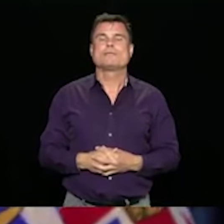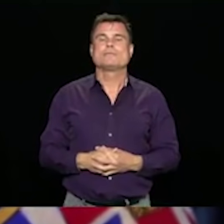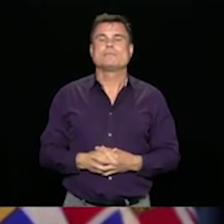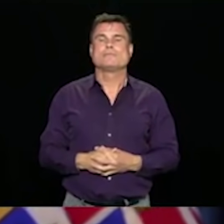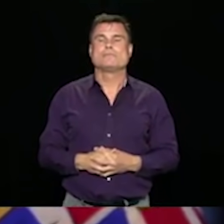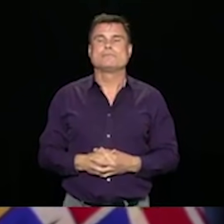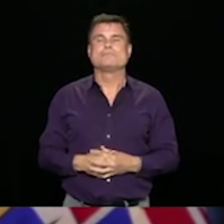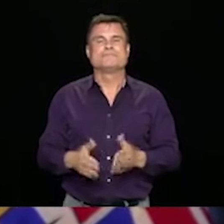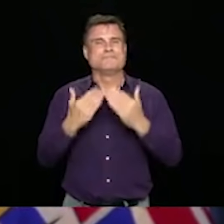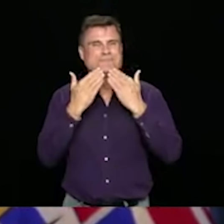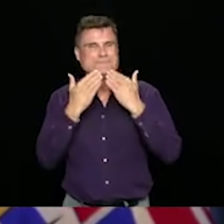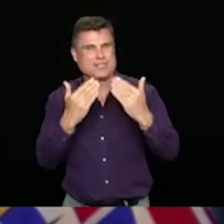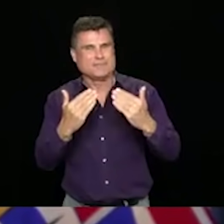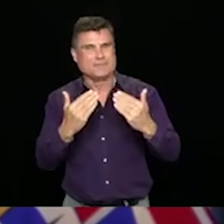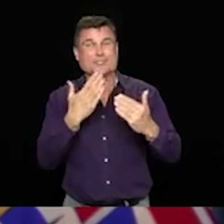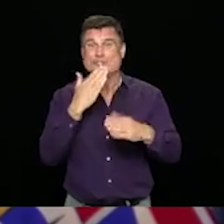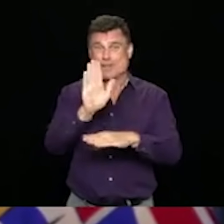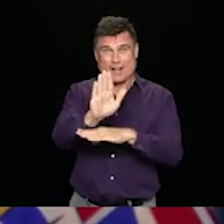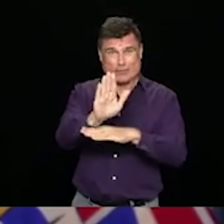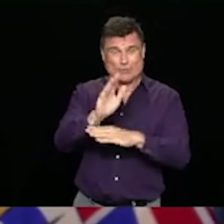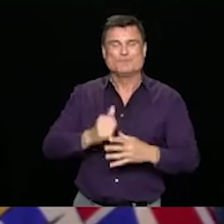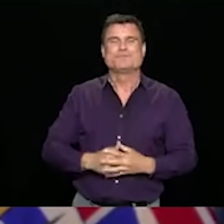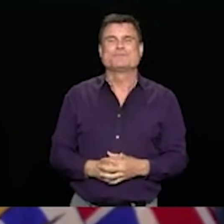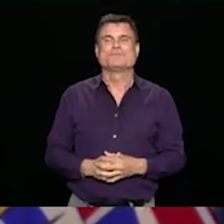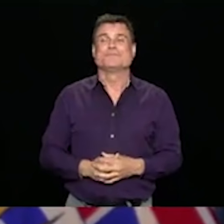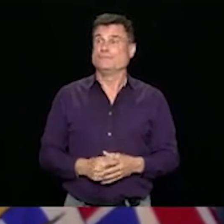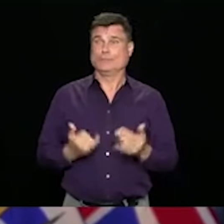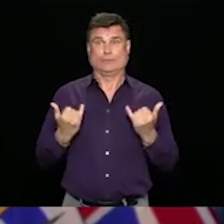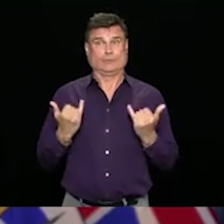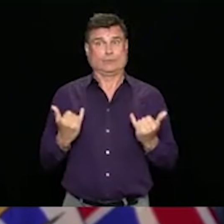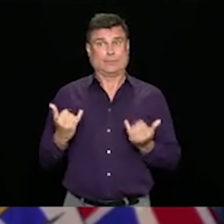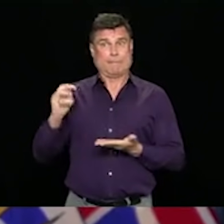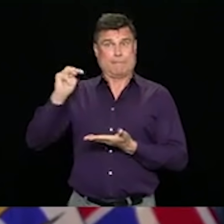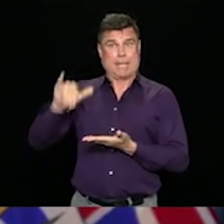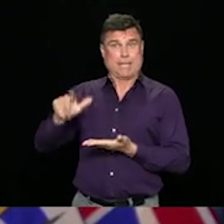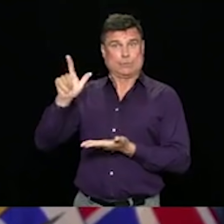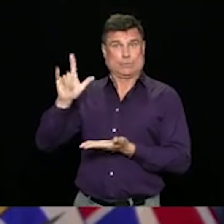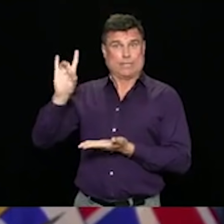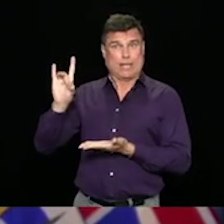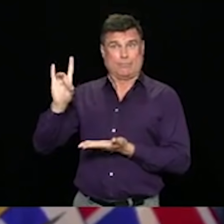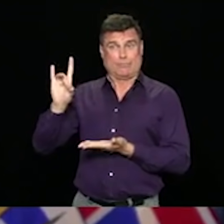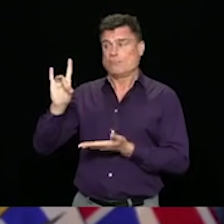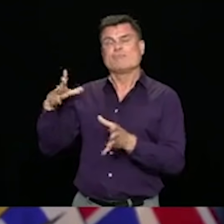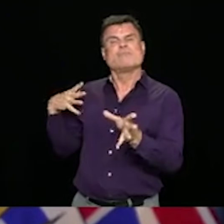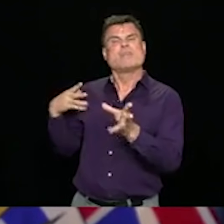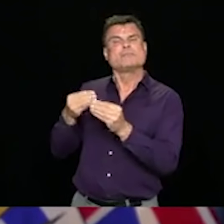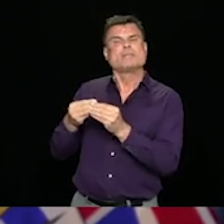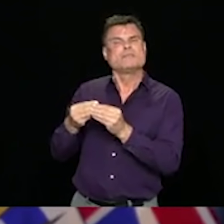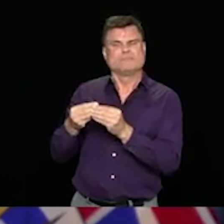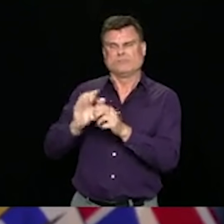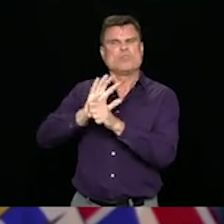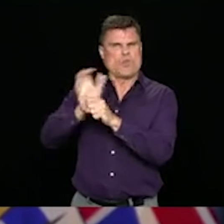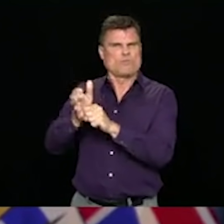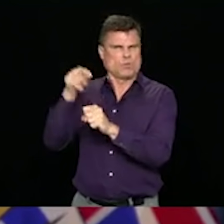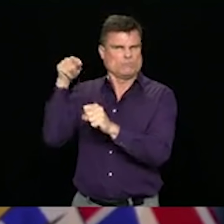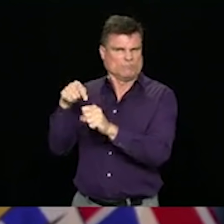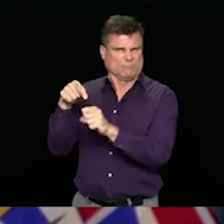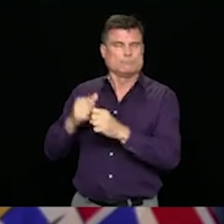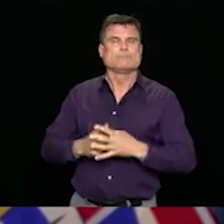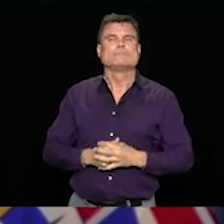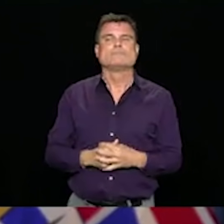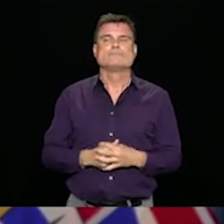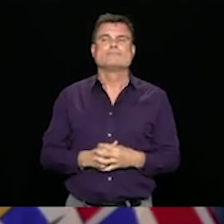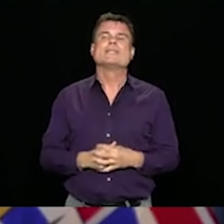Thank you and good afternoon. So this is our update for May 28th on the COVID-19 cases here in British Columbia, and we have